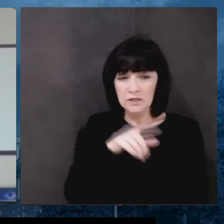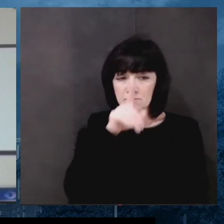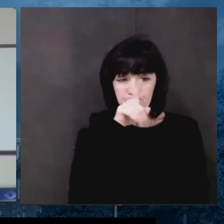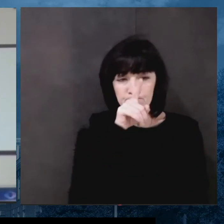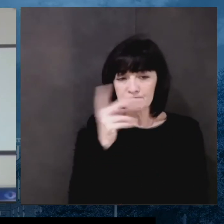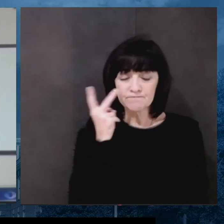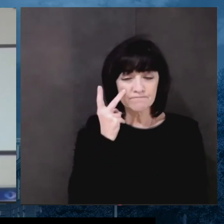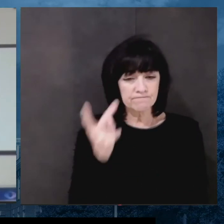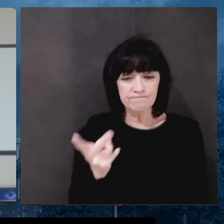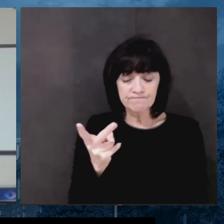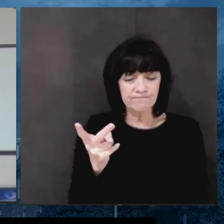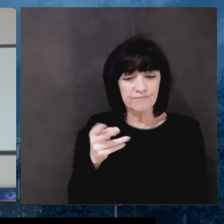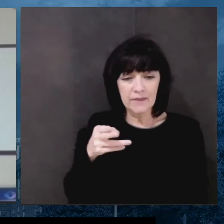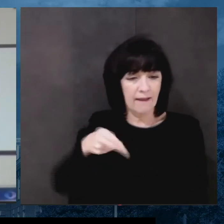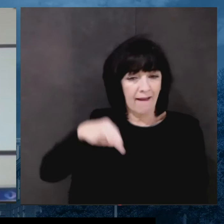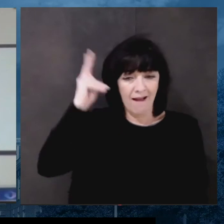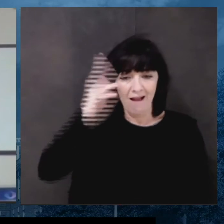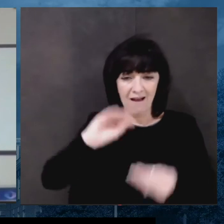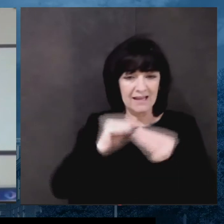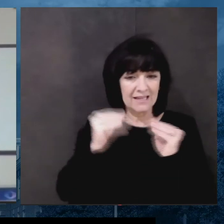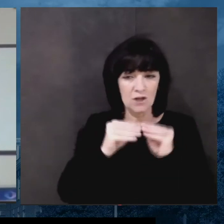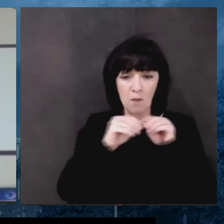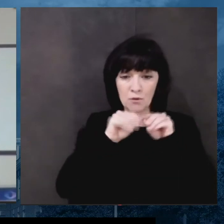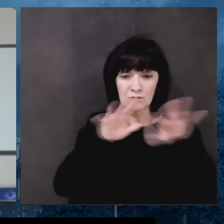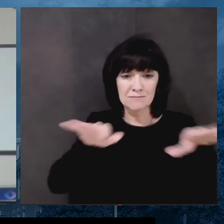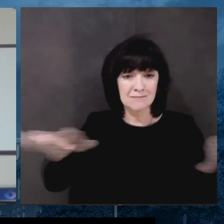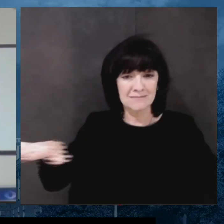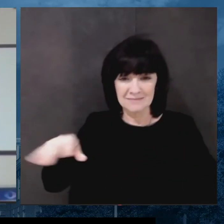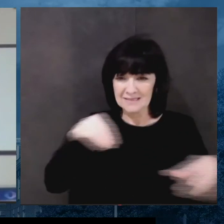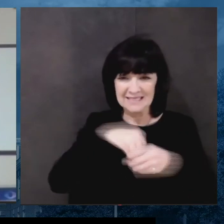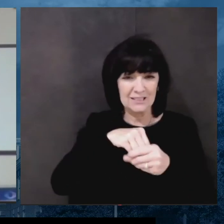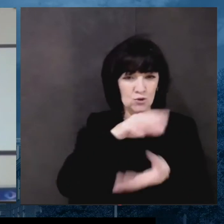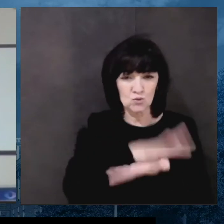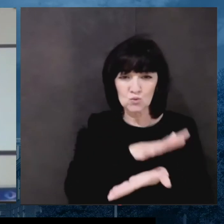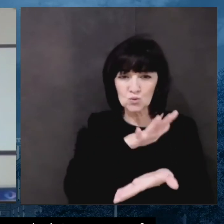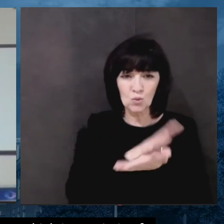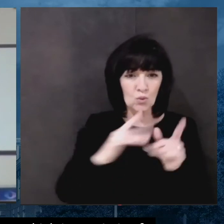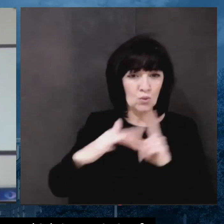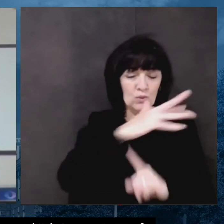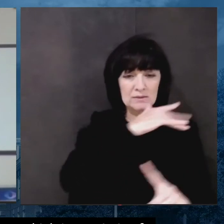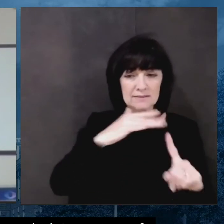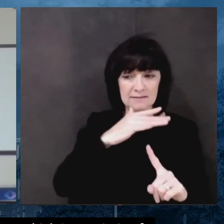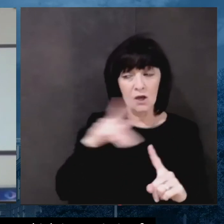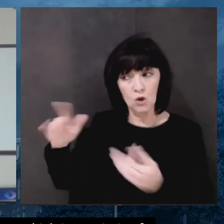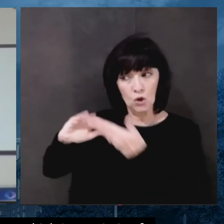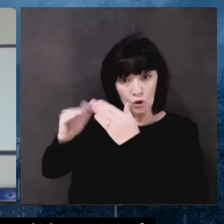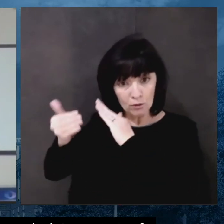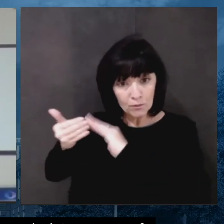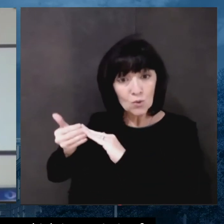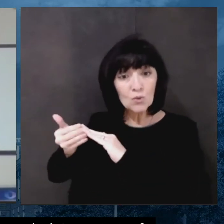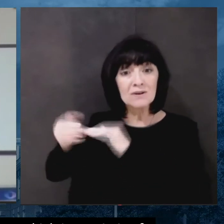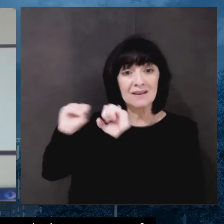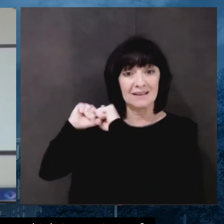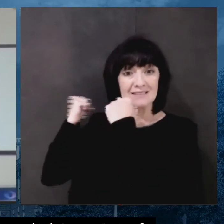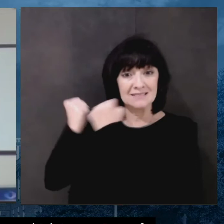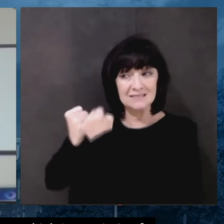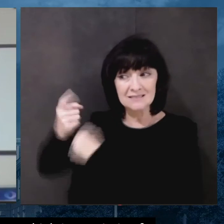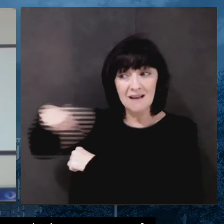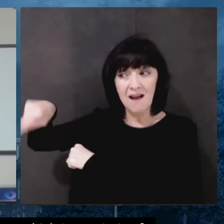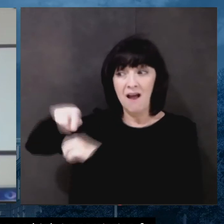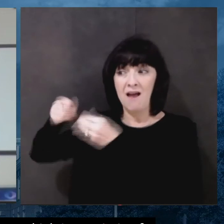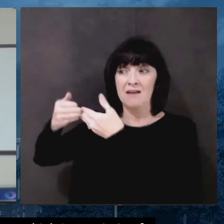high transmission concerns, risks, or cases within the school setting versus a community setting. And again, kudos to the